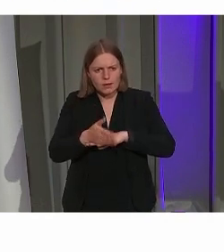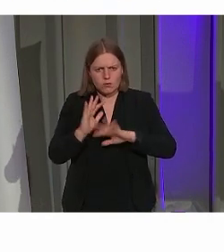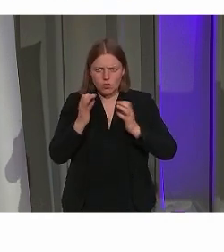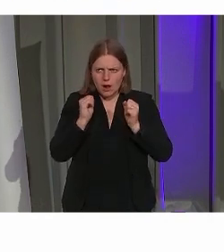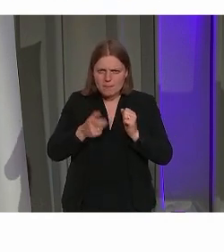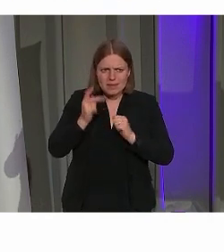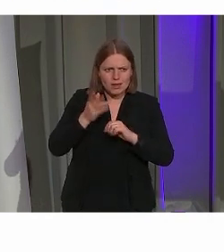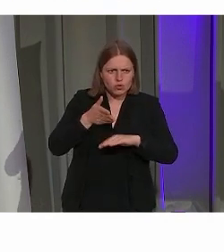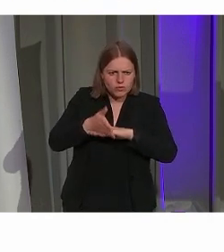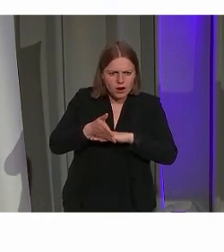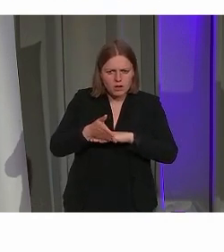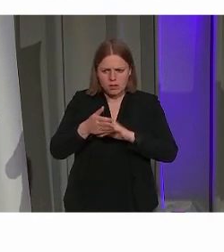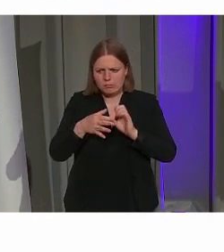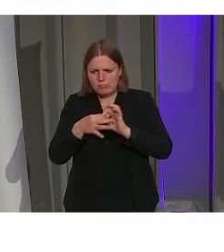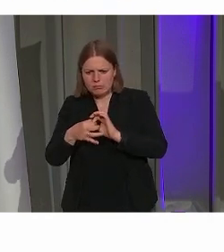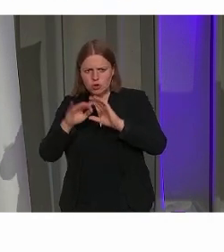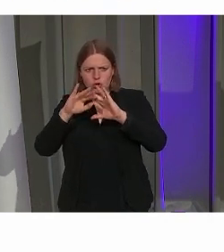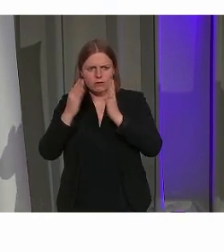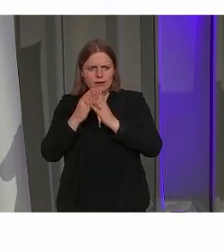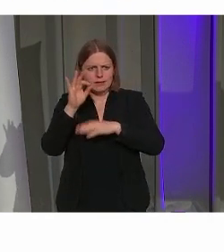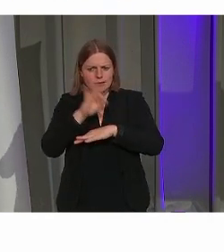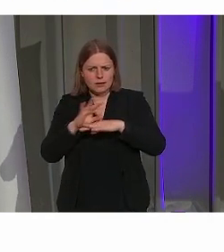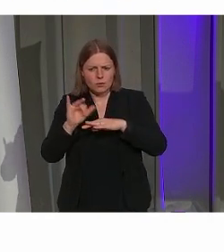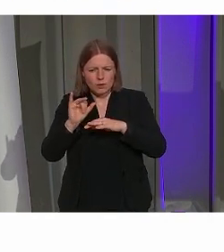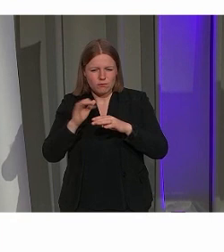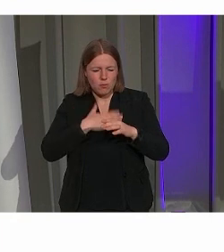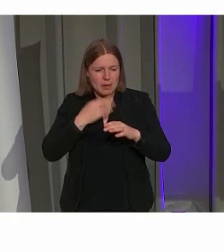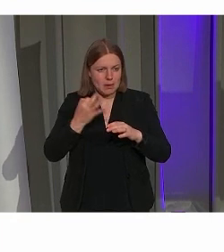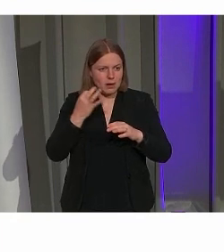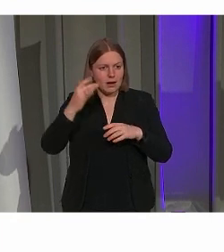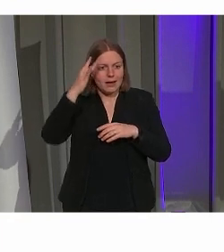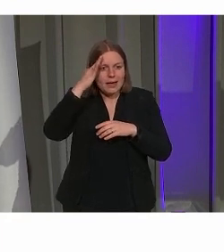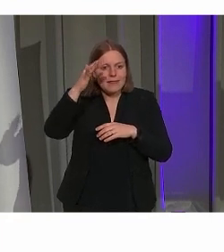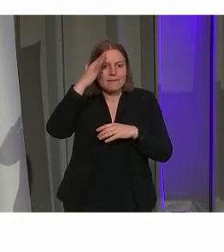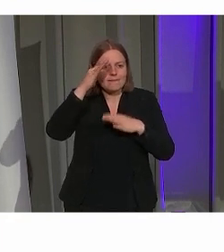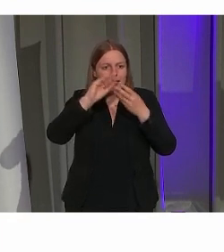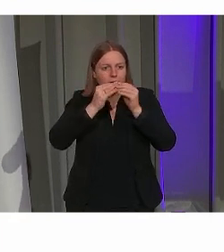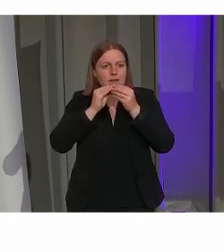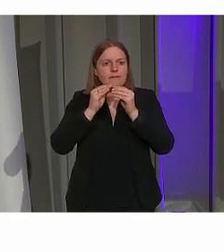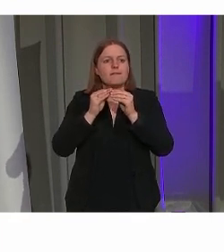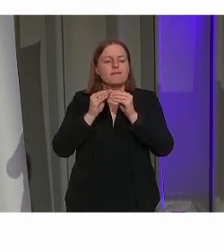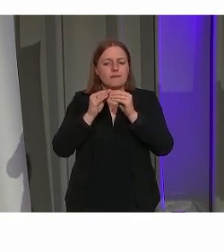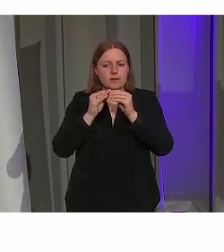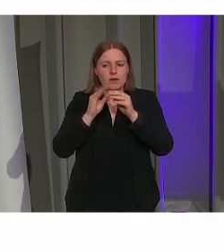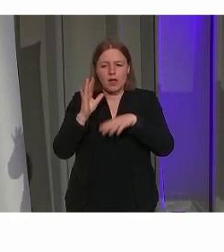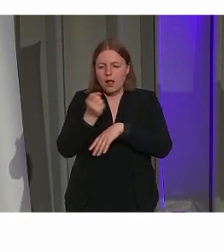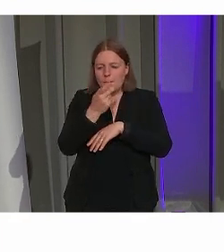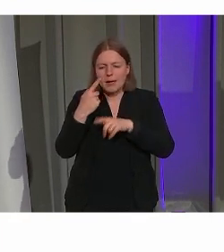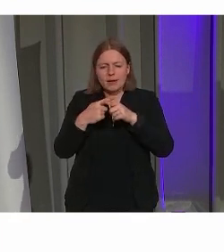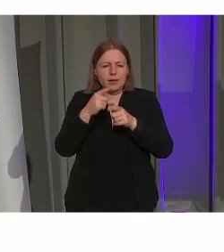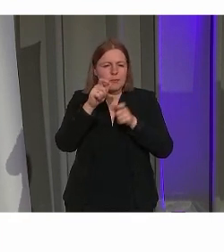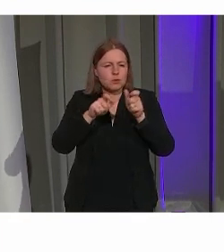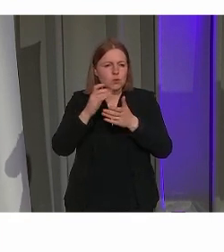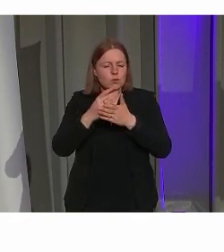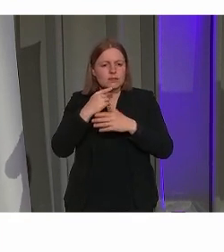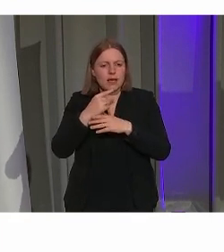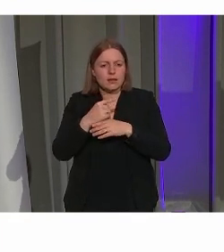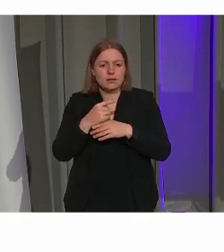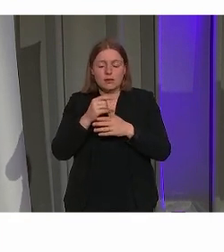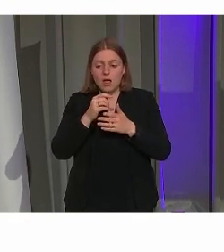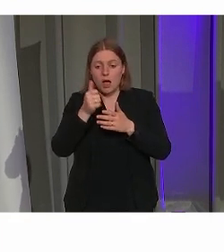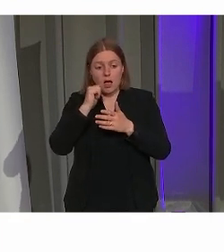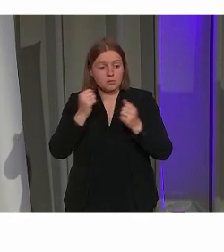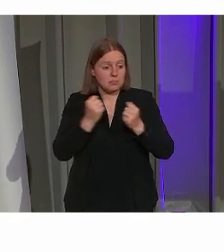What really attracts me in the whole concept of accessibility and universal design is creativity.